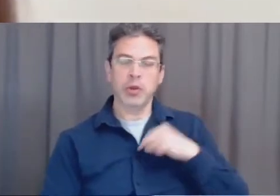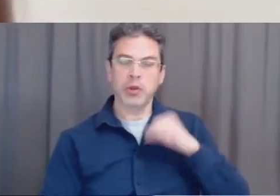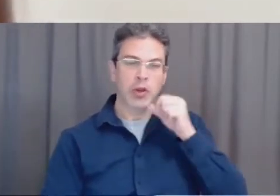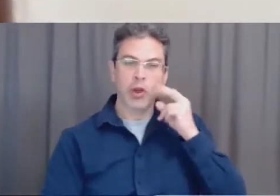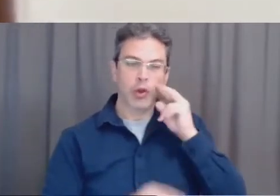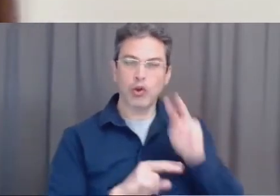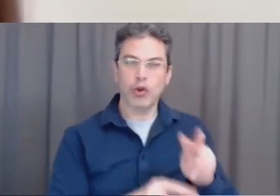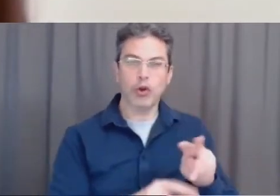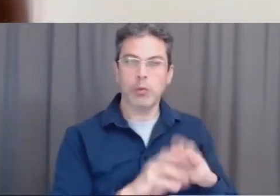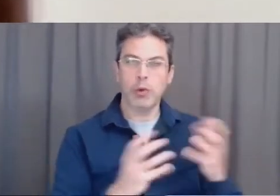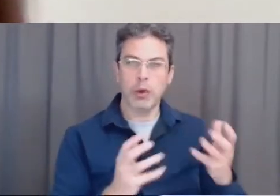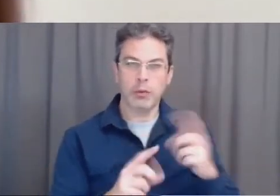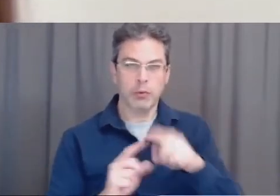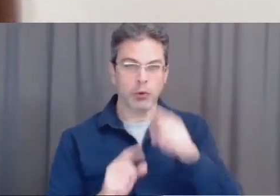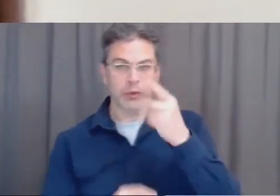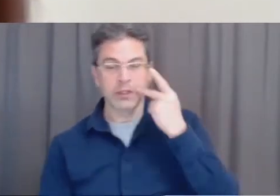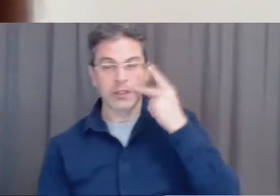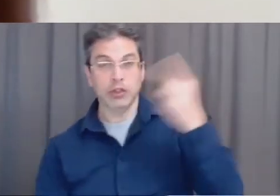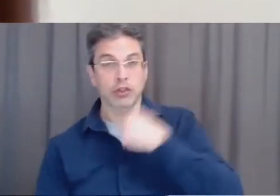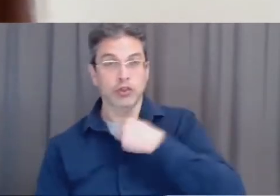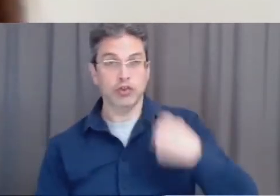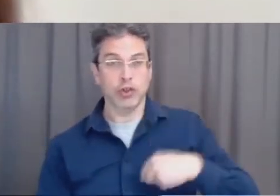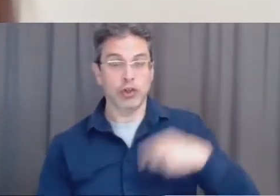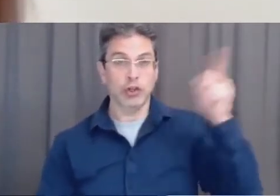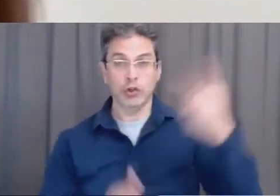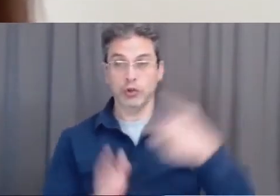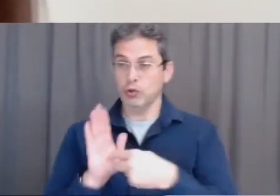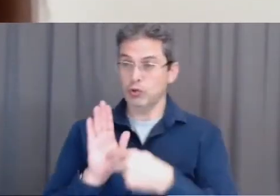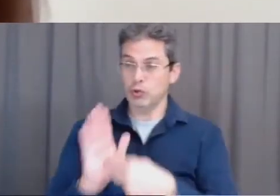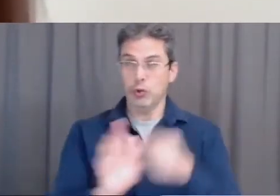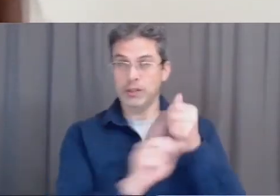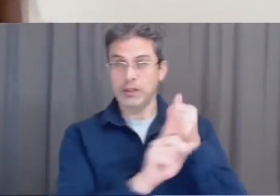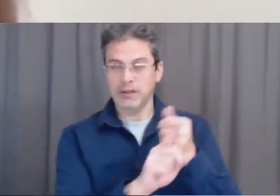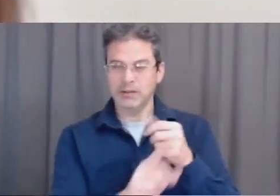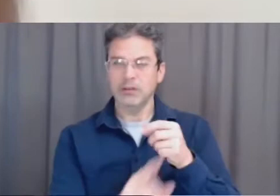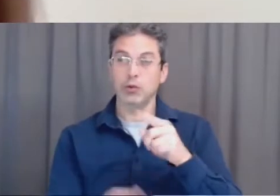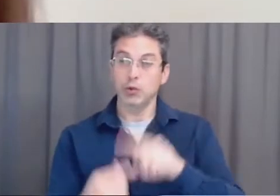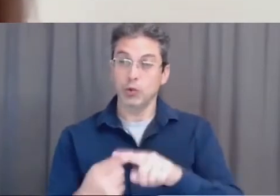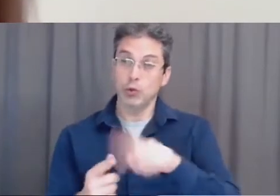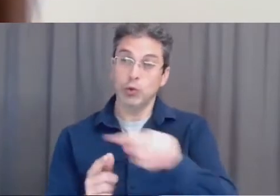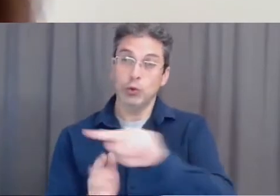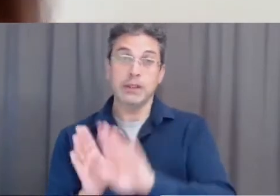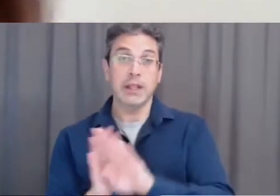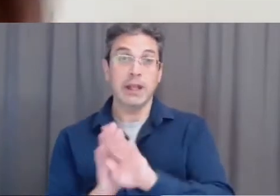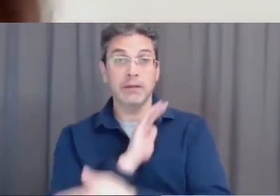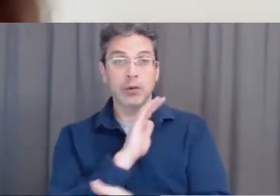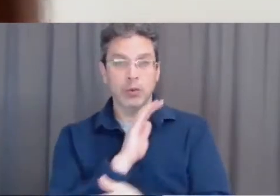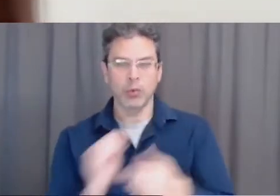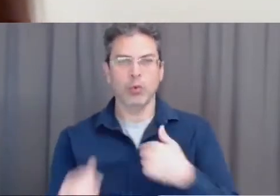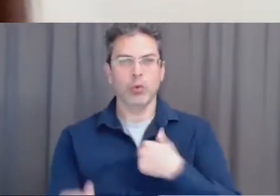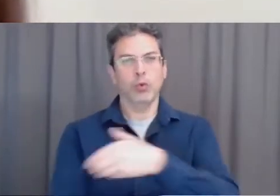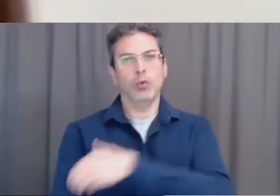about how China's portraying itself as a great power to the developing world and to the globe more broadly. And what China